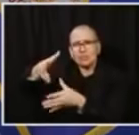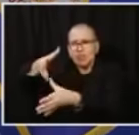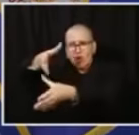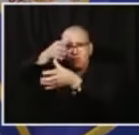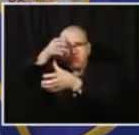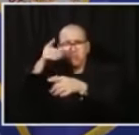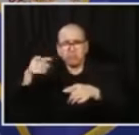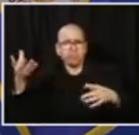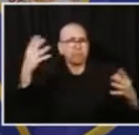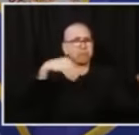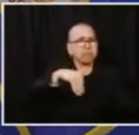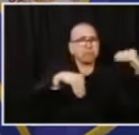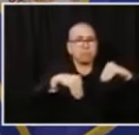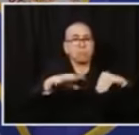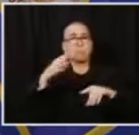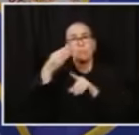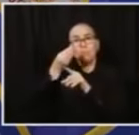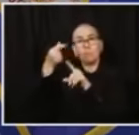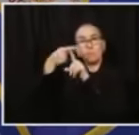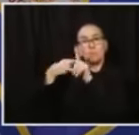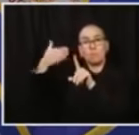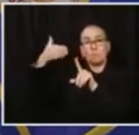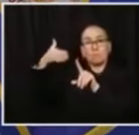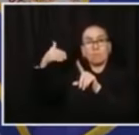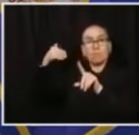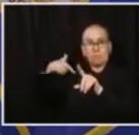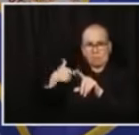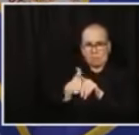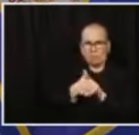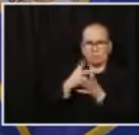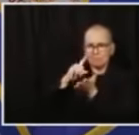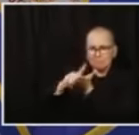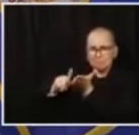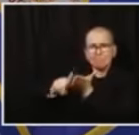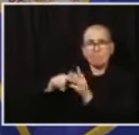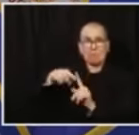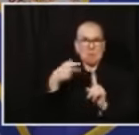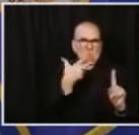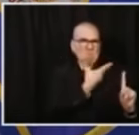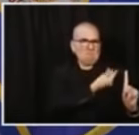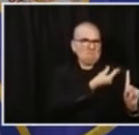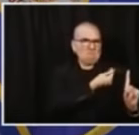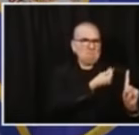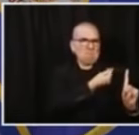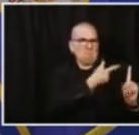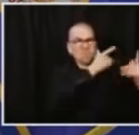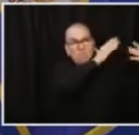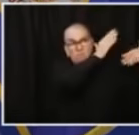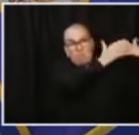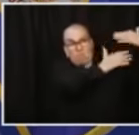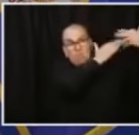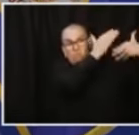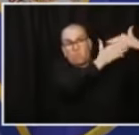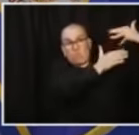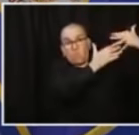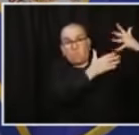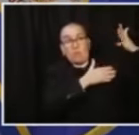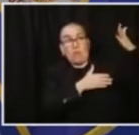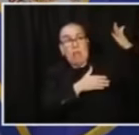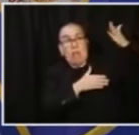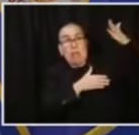vaccine development and the likelihood that when the vaccines were approved for distribution, we would need or would be in limited